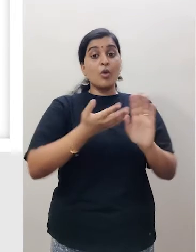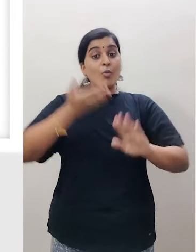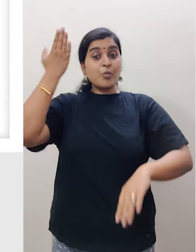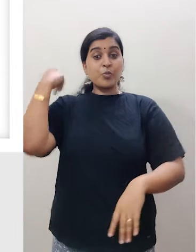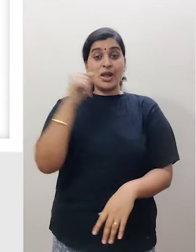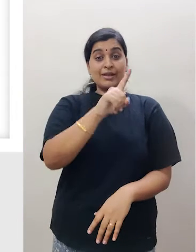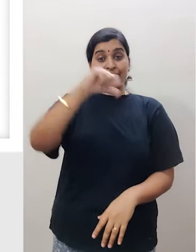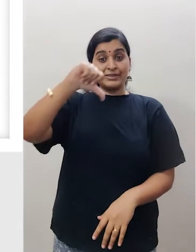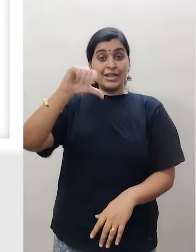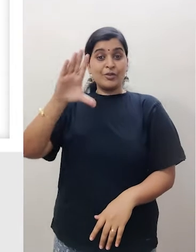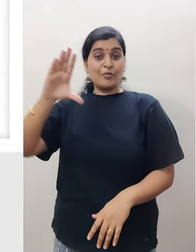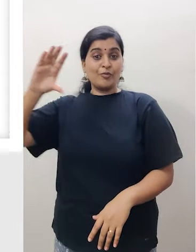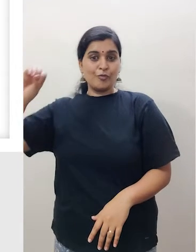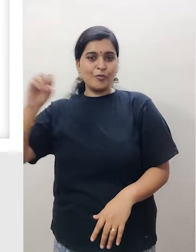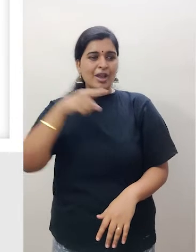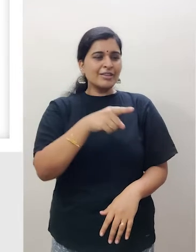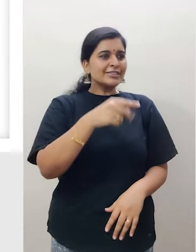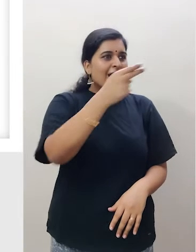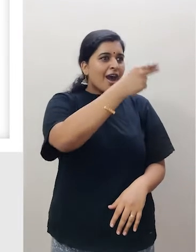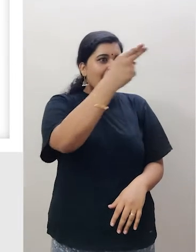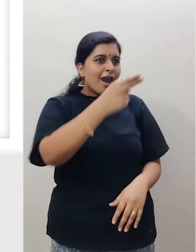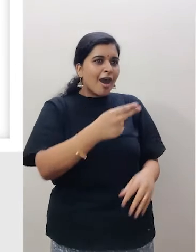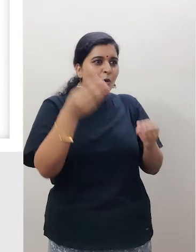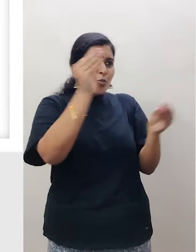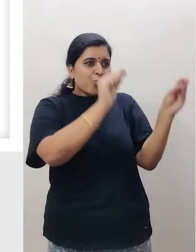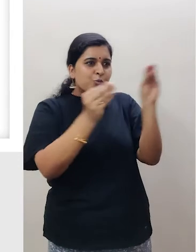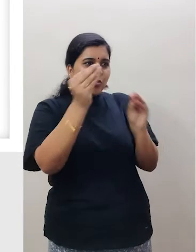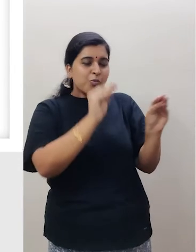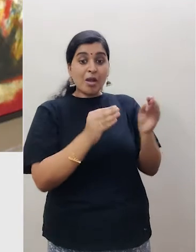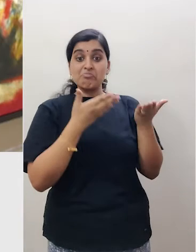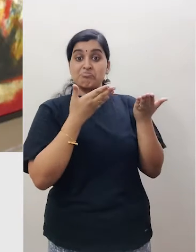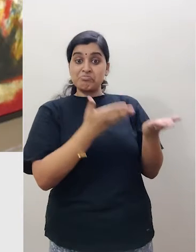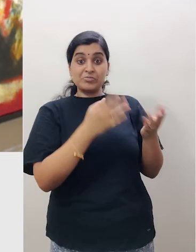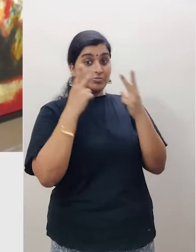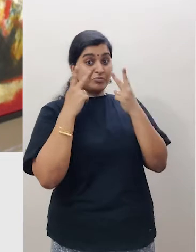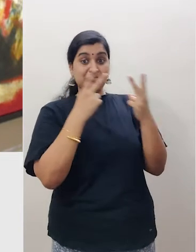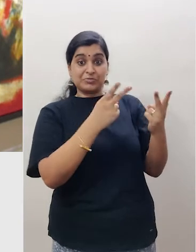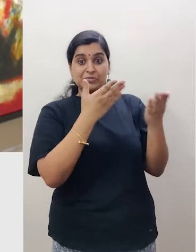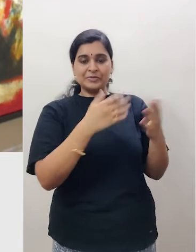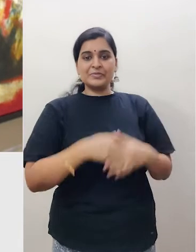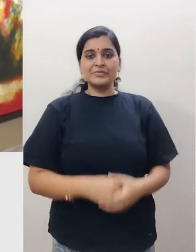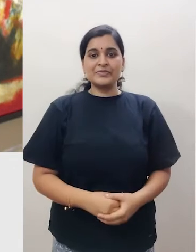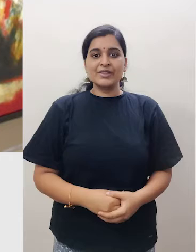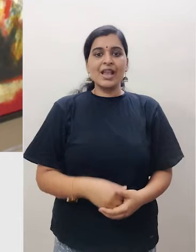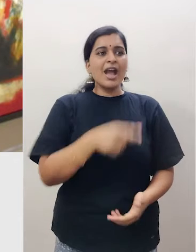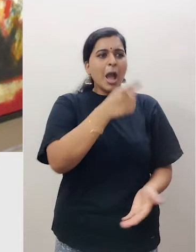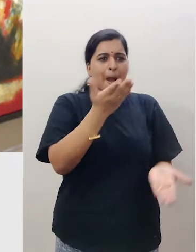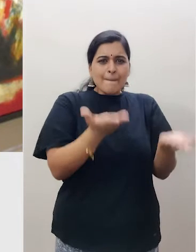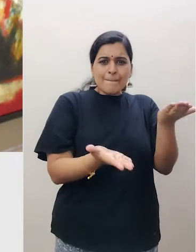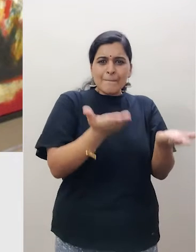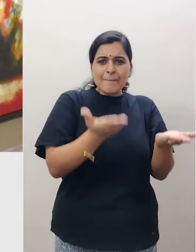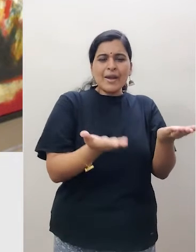and so they reflect his earlier interests in figuration over abstraction. While Jyoti Bhatt seems to balance modernity